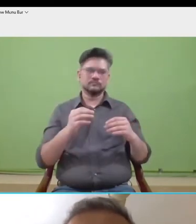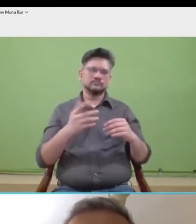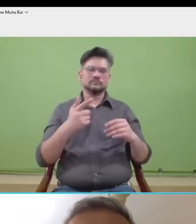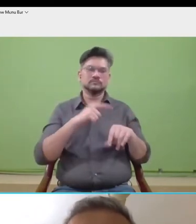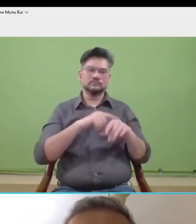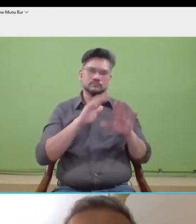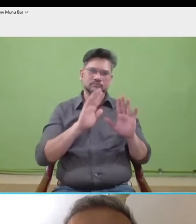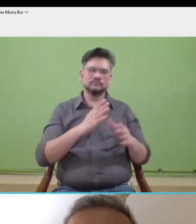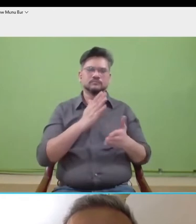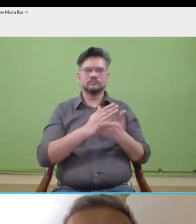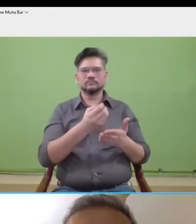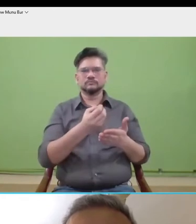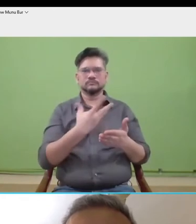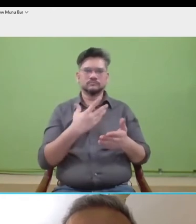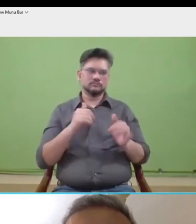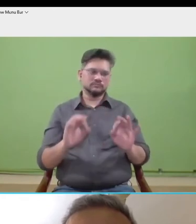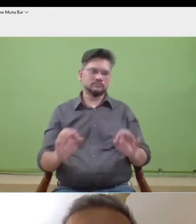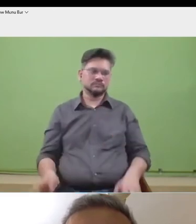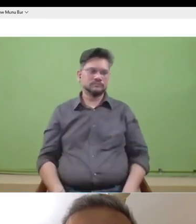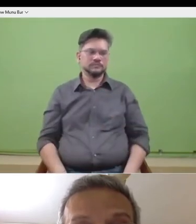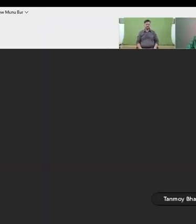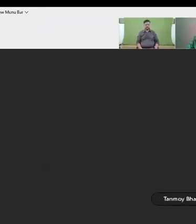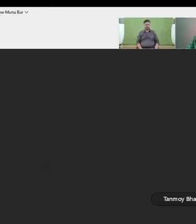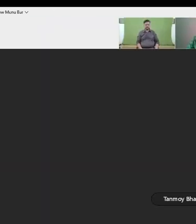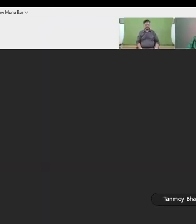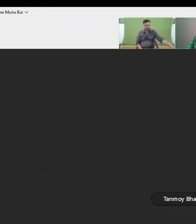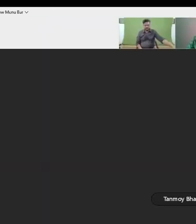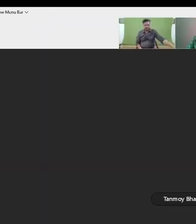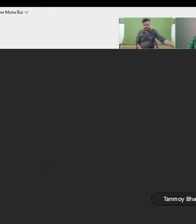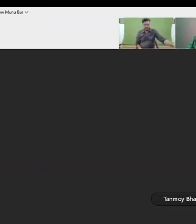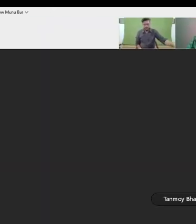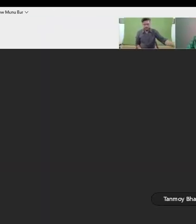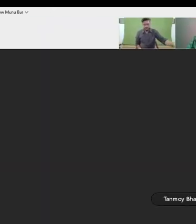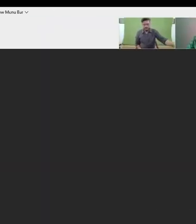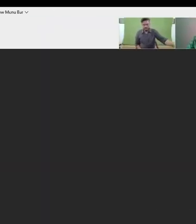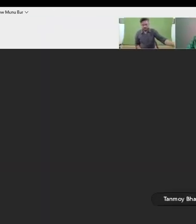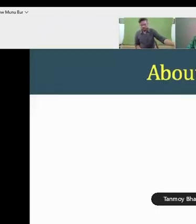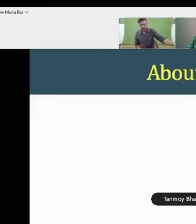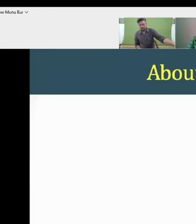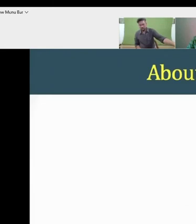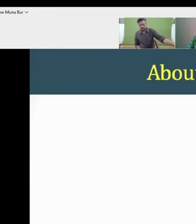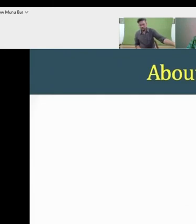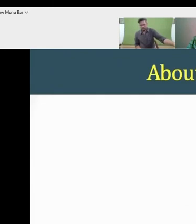you have half an hour okay